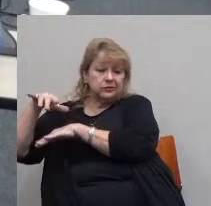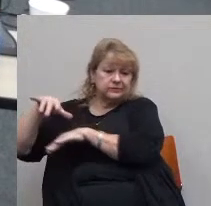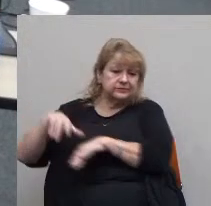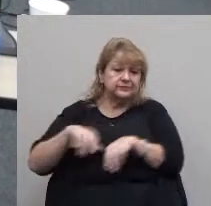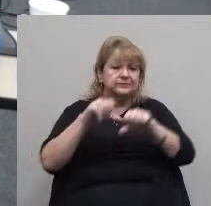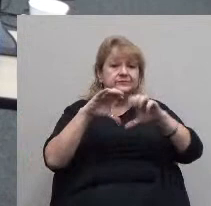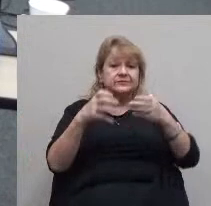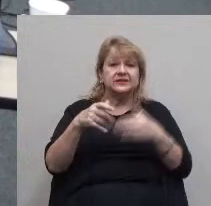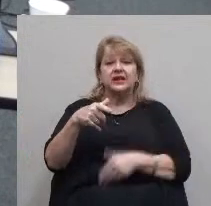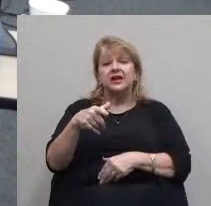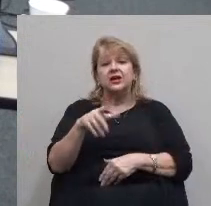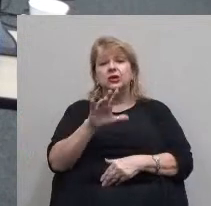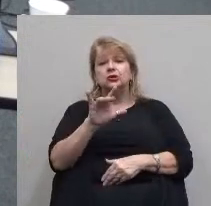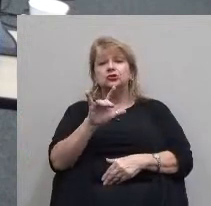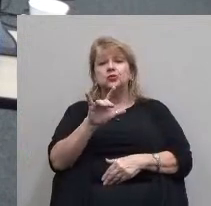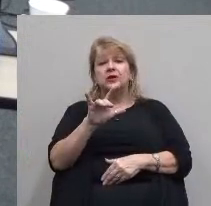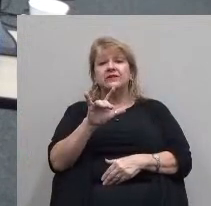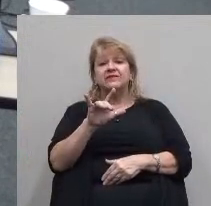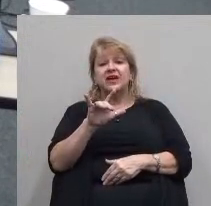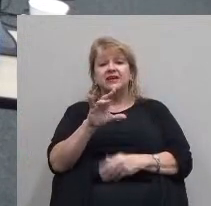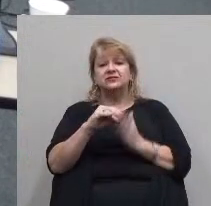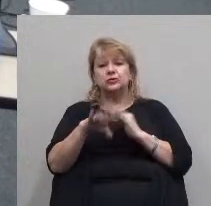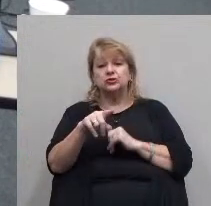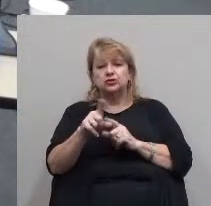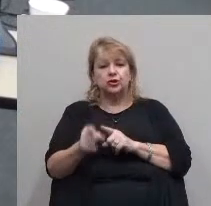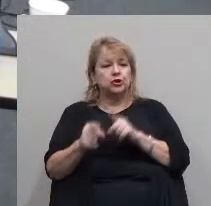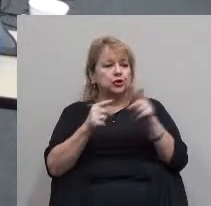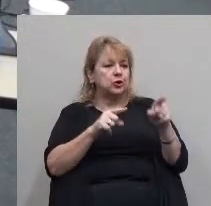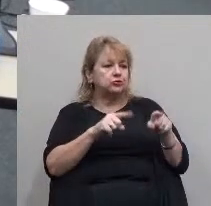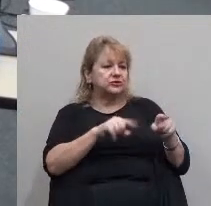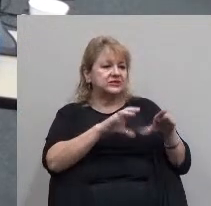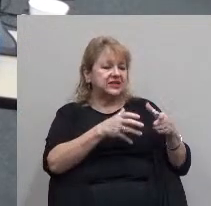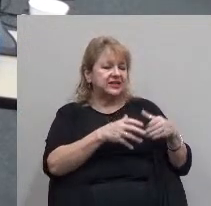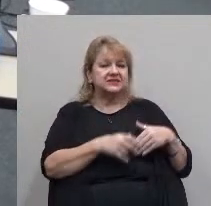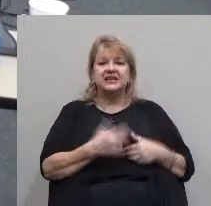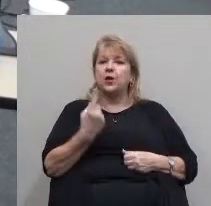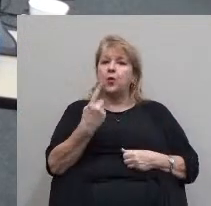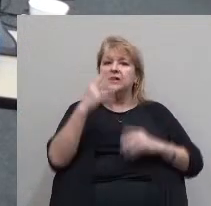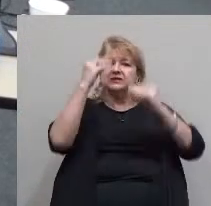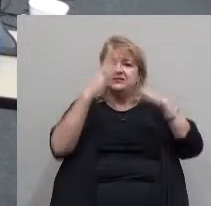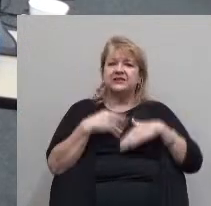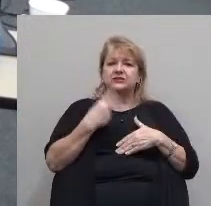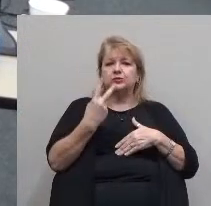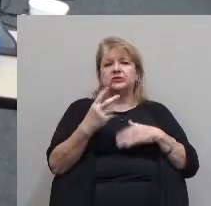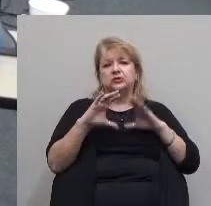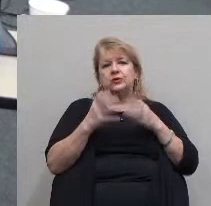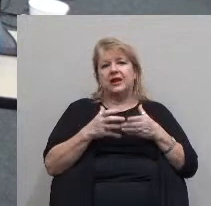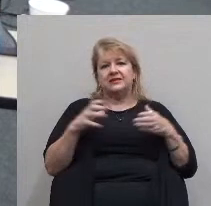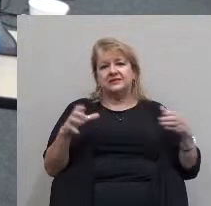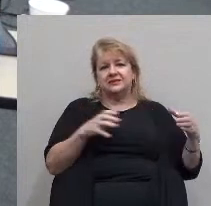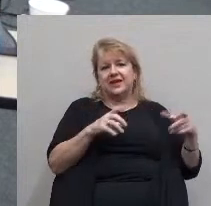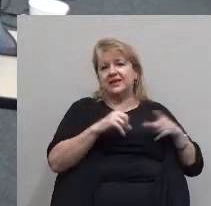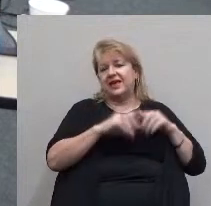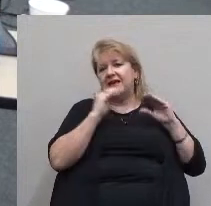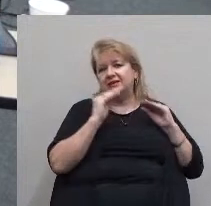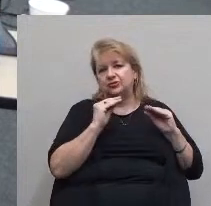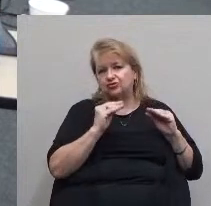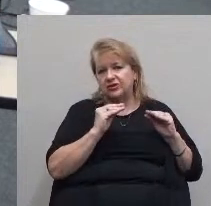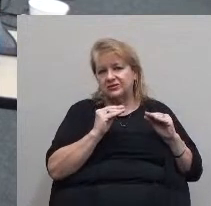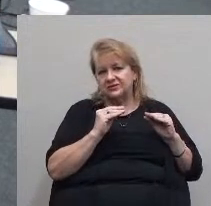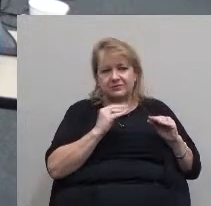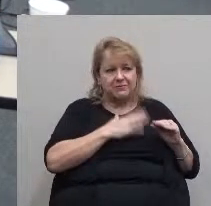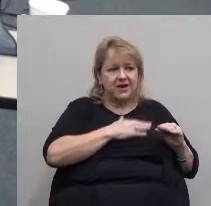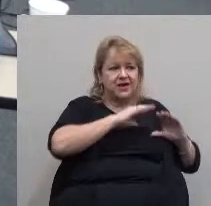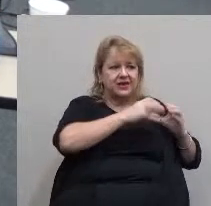okay, 25 students, you're going over to this class. And then you have a teacher watching 2 classes and really can instruct the class that he